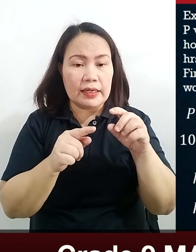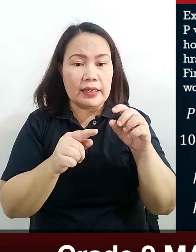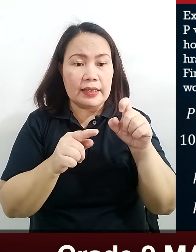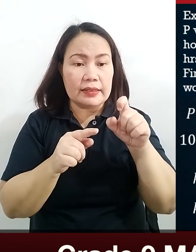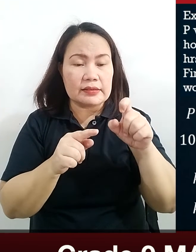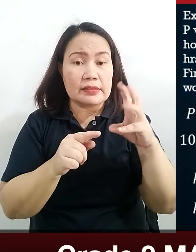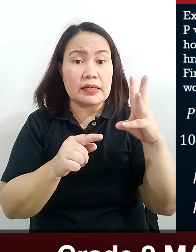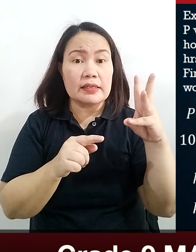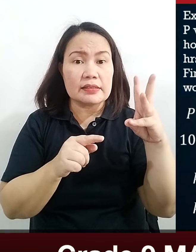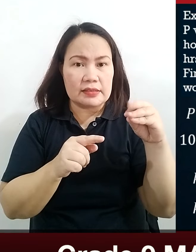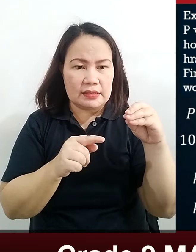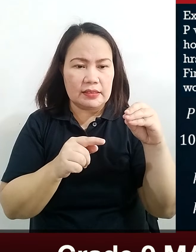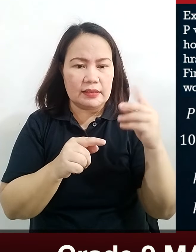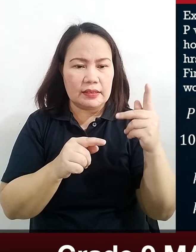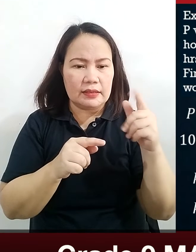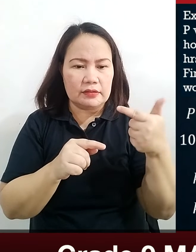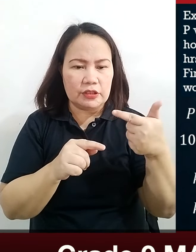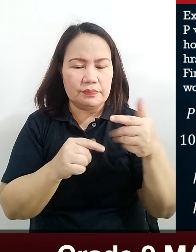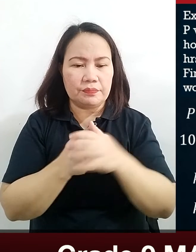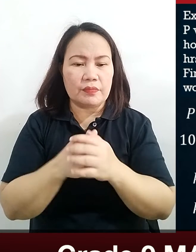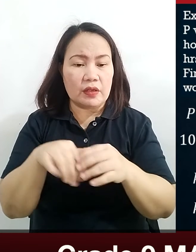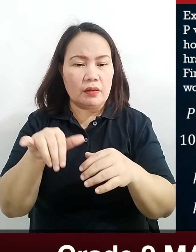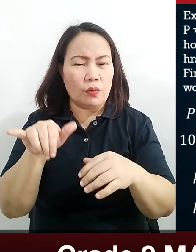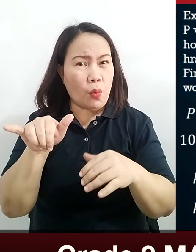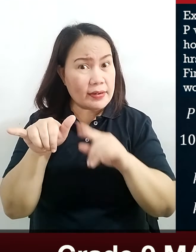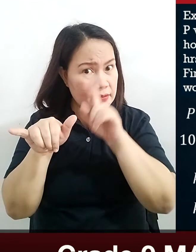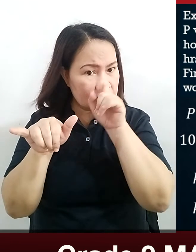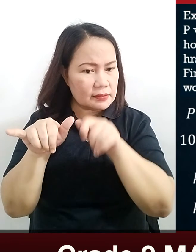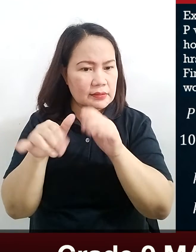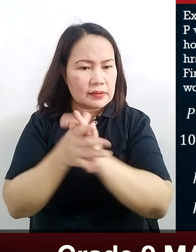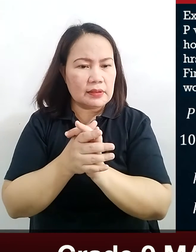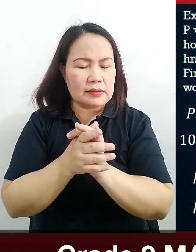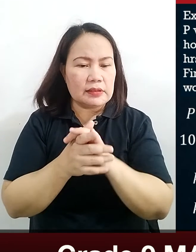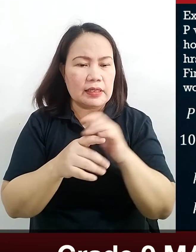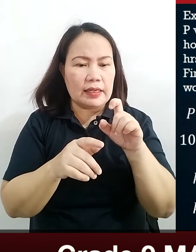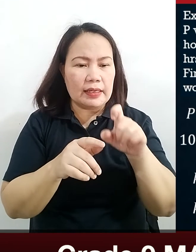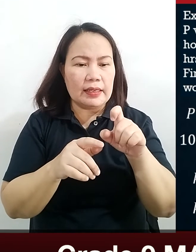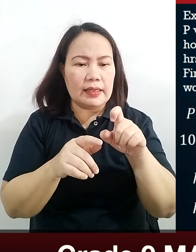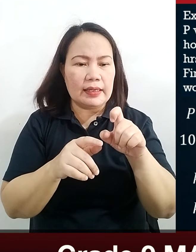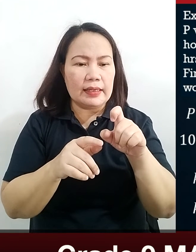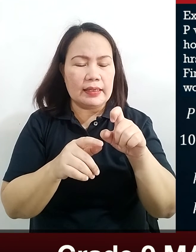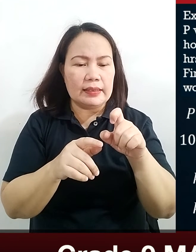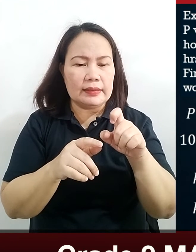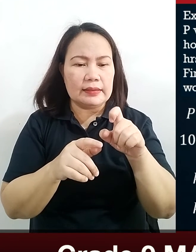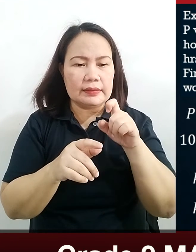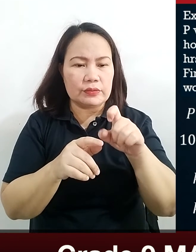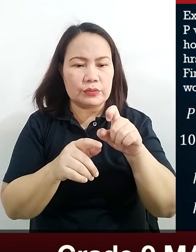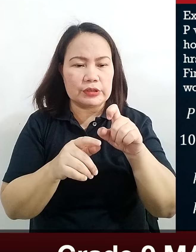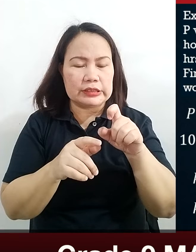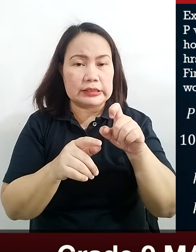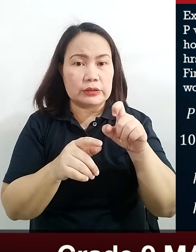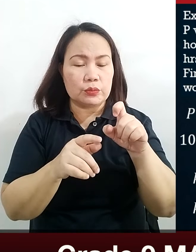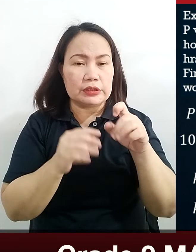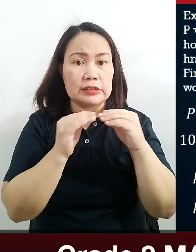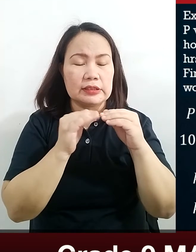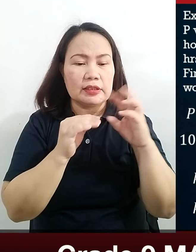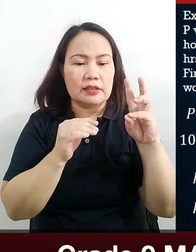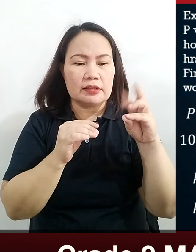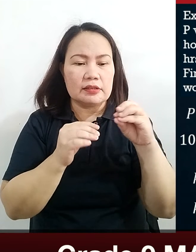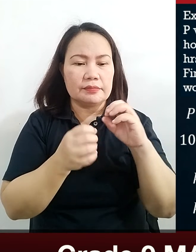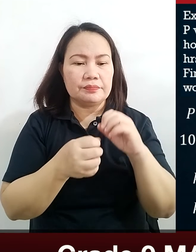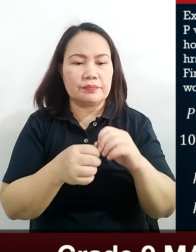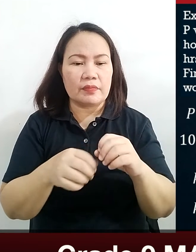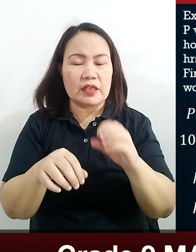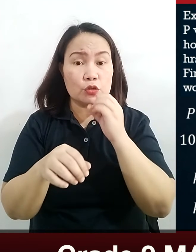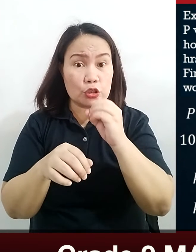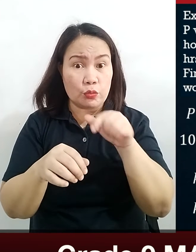60. Ito yun, 60 kg. So, replace x with 60. So, papalitan lang natin yung x ng